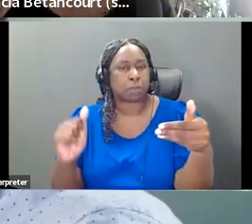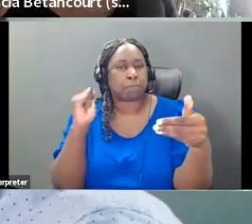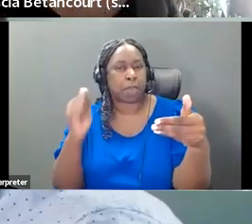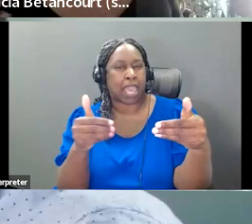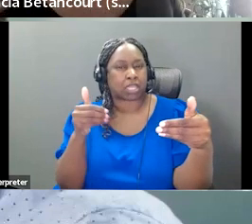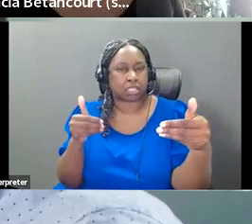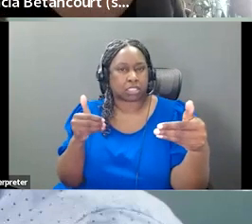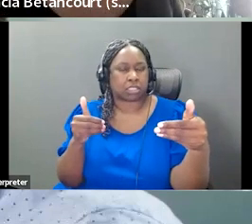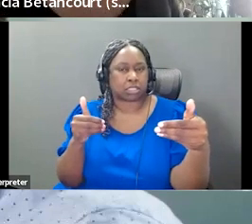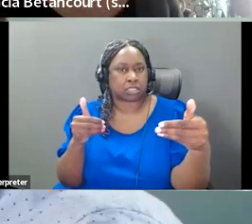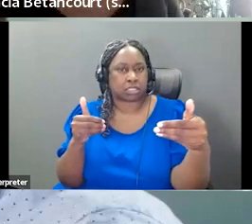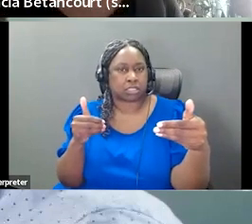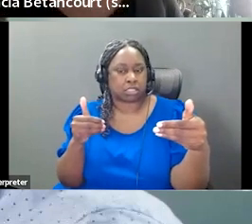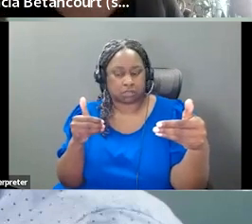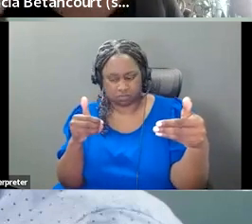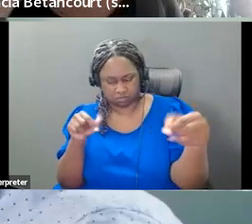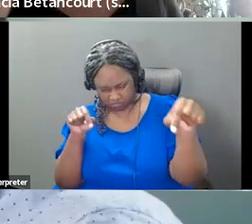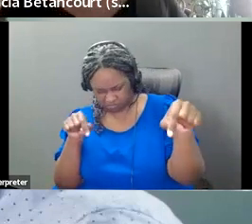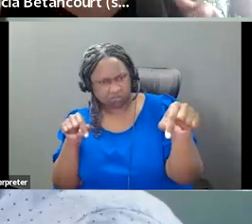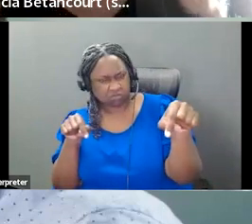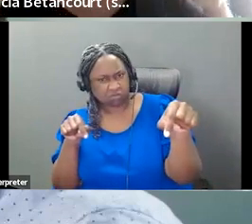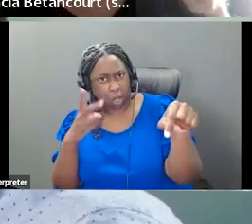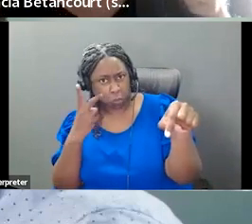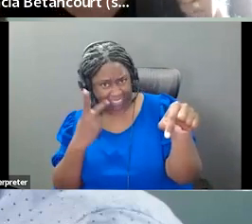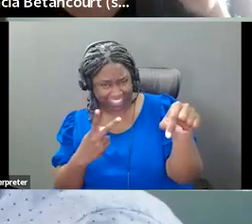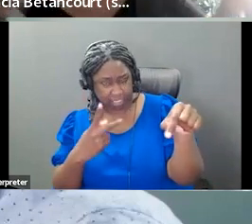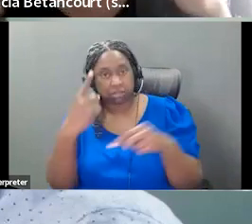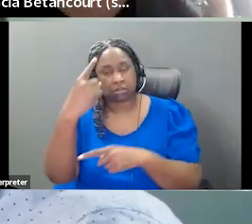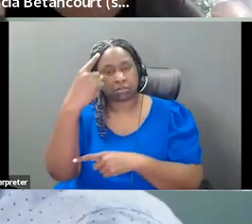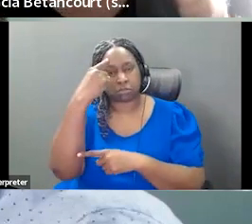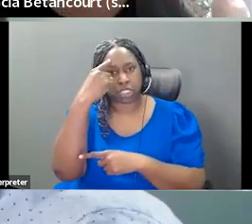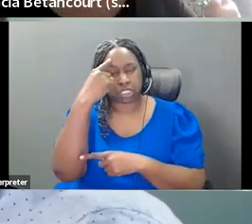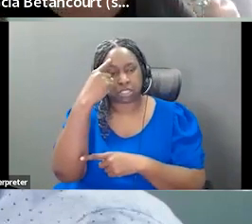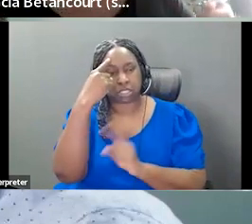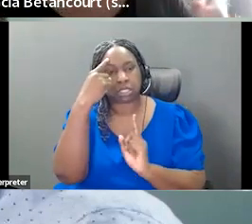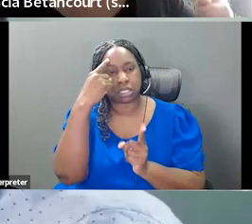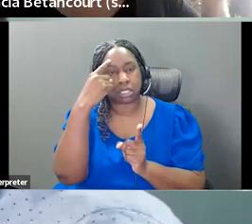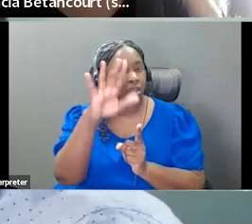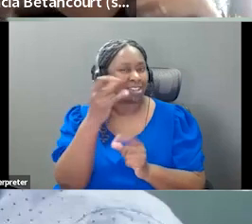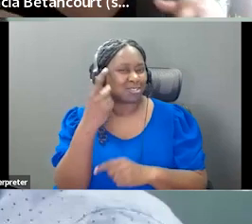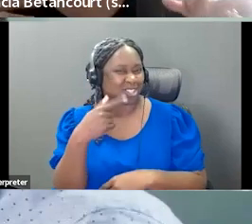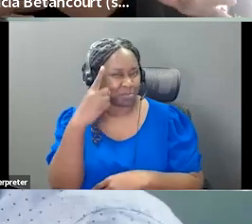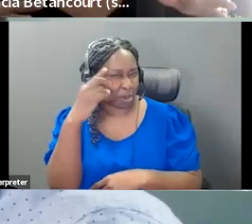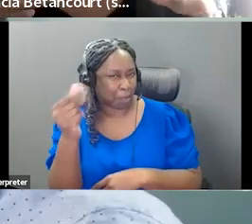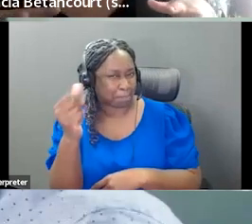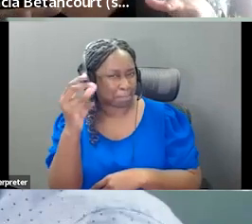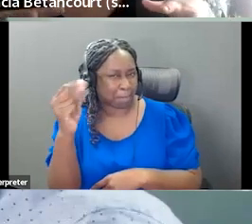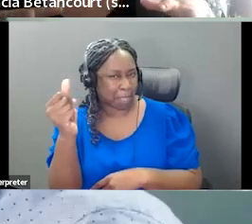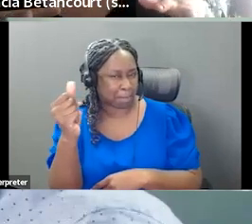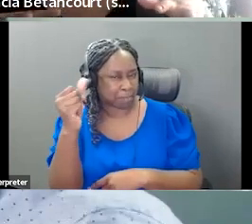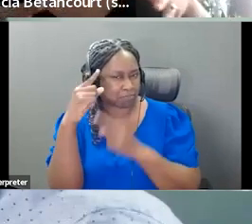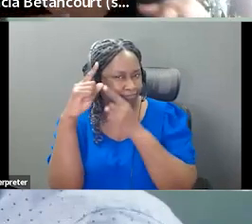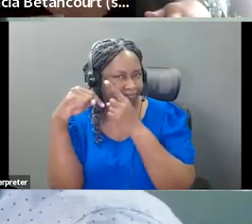this subliminally indicates to our brains, talking about, that we make split-second decisions. Our brains are